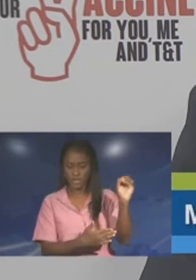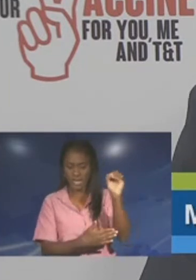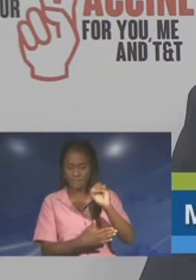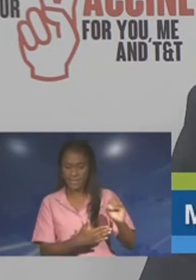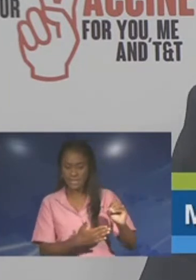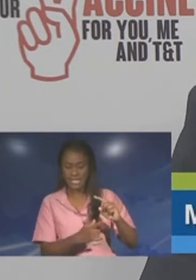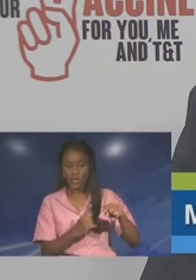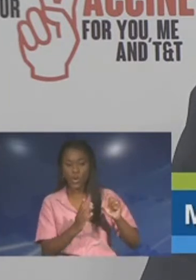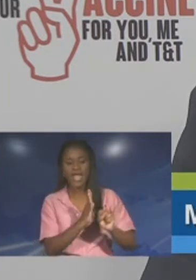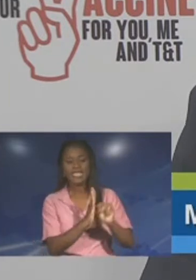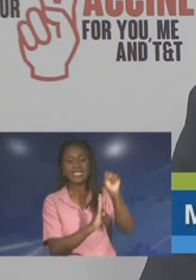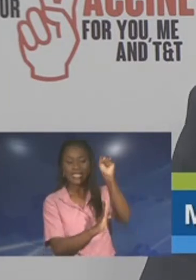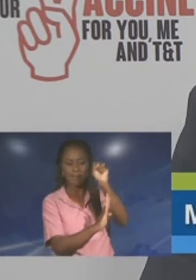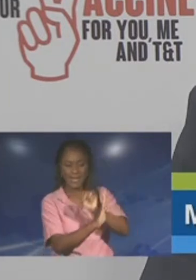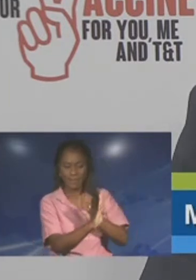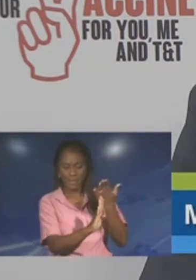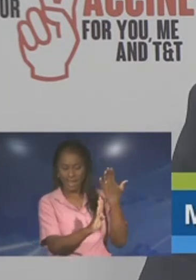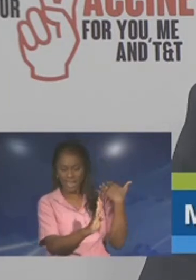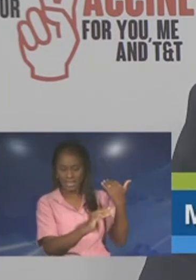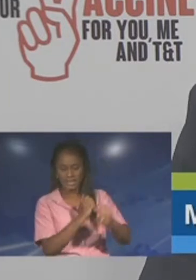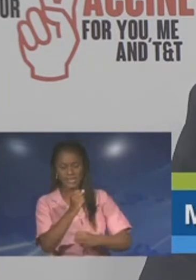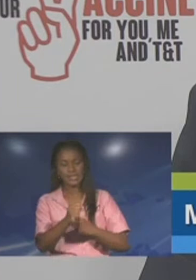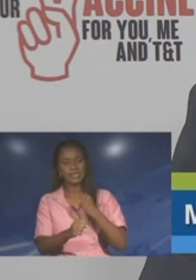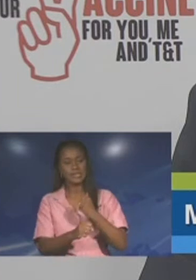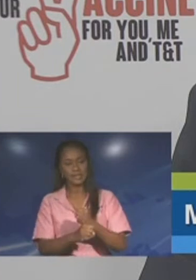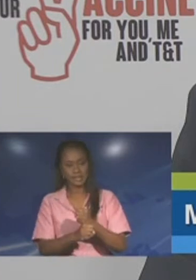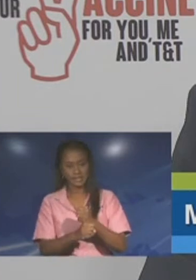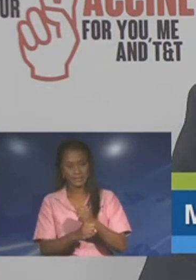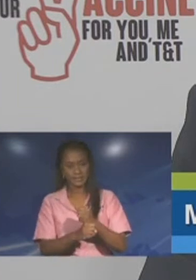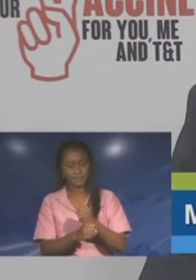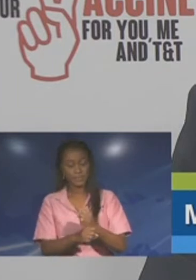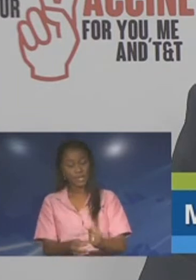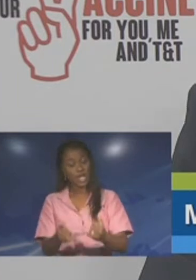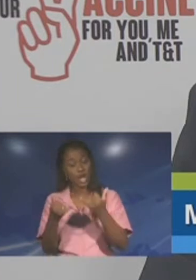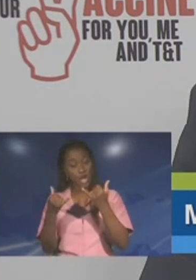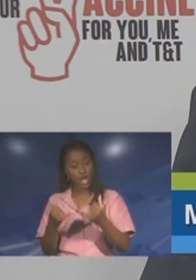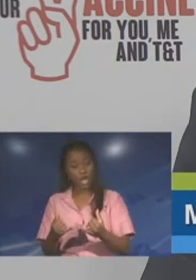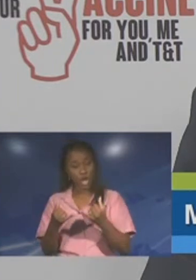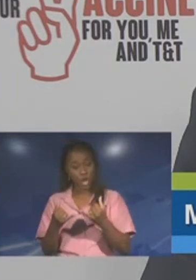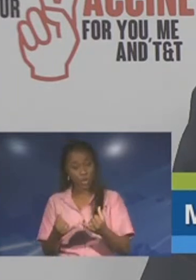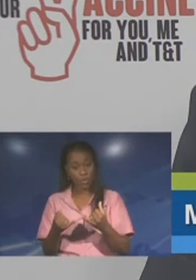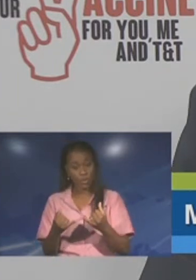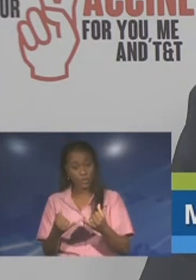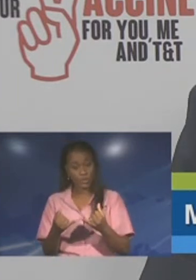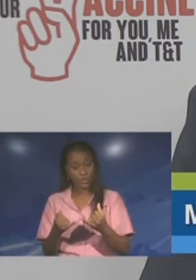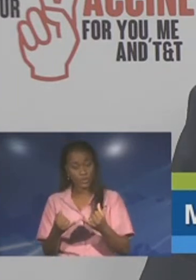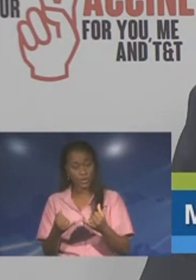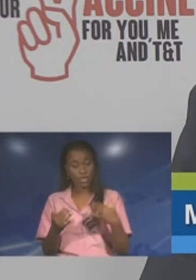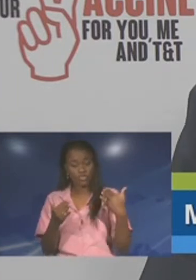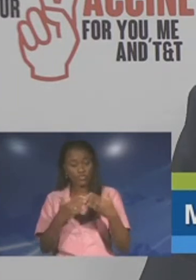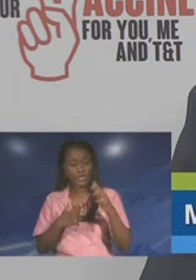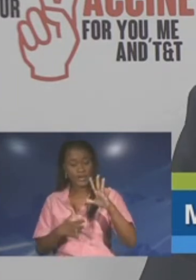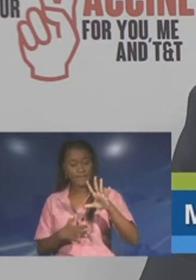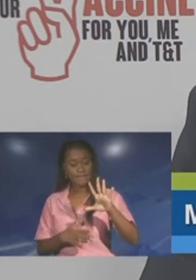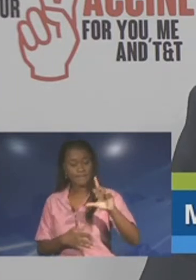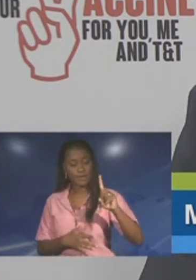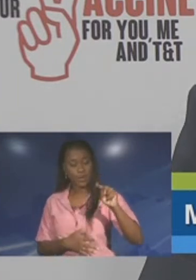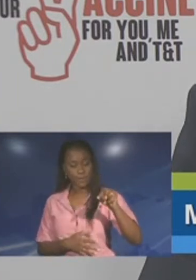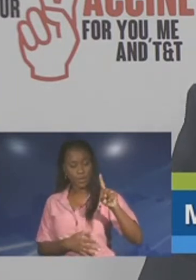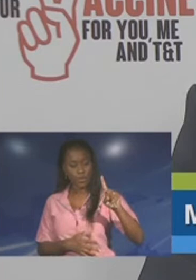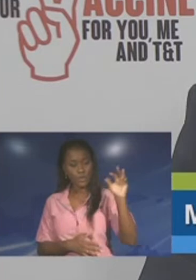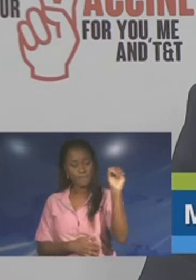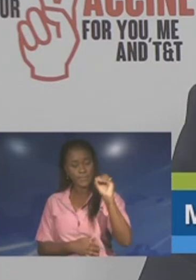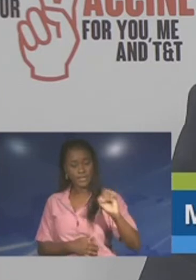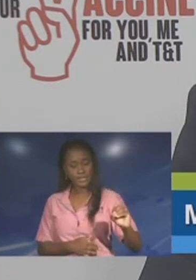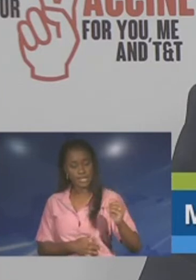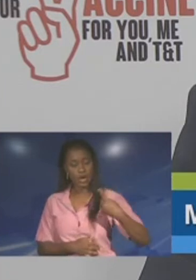in September of last year. Right now, as we are at 51.1%,